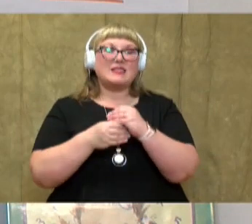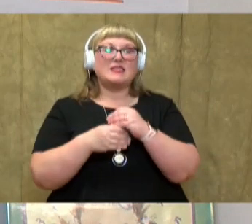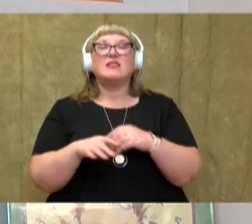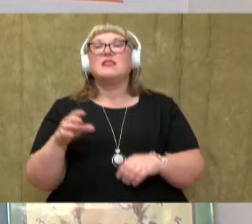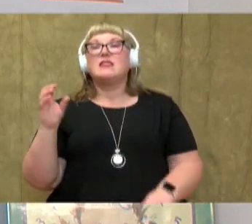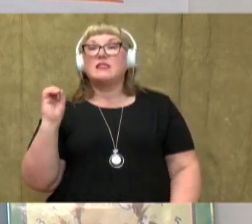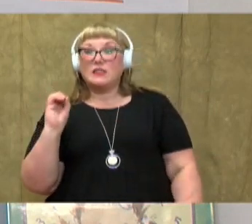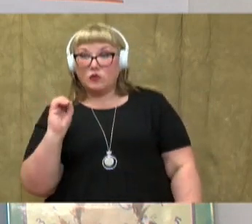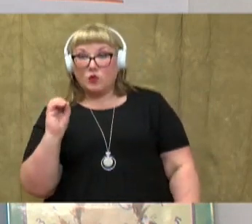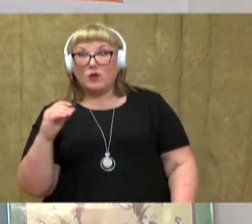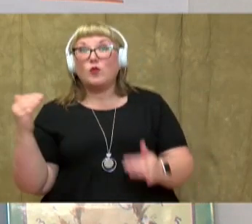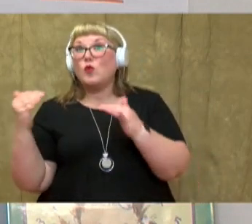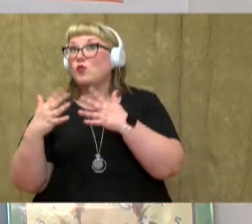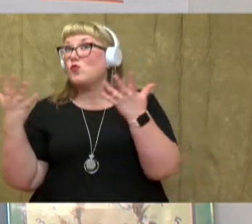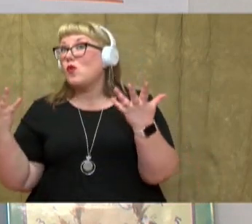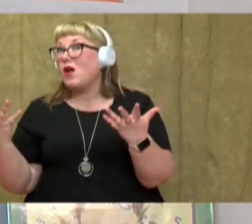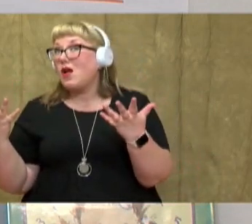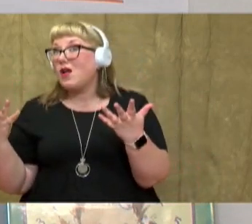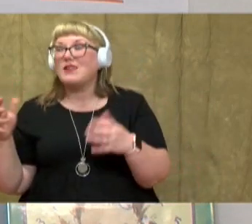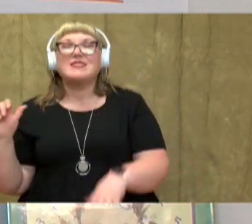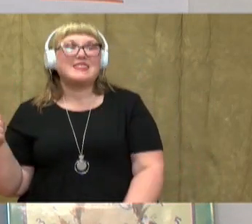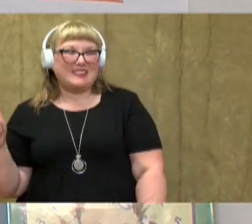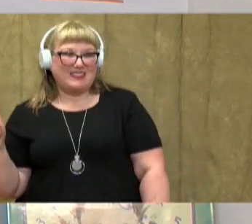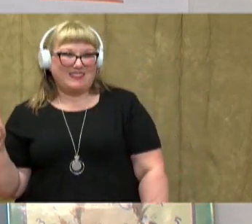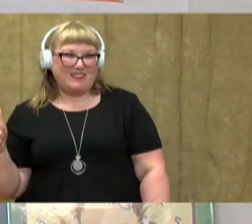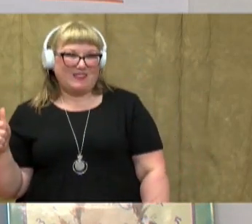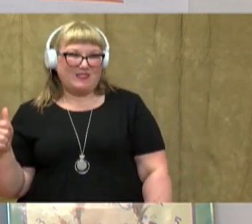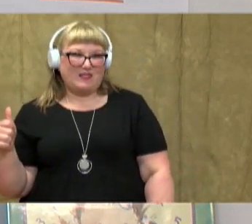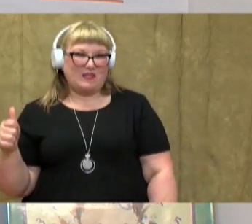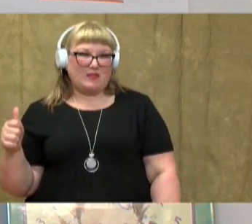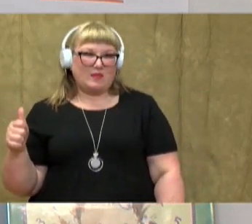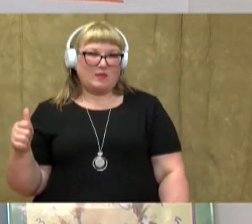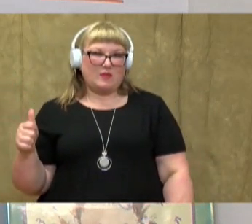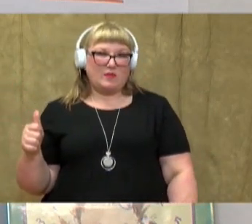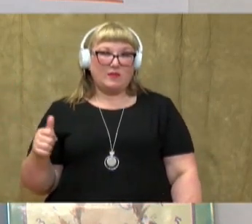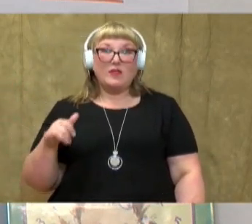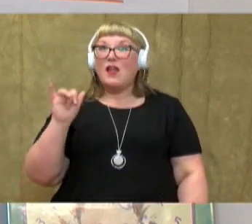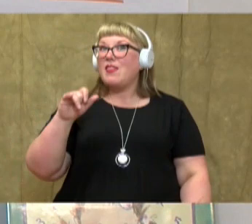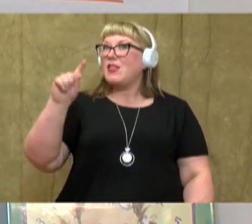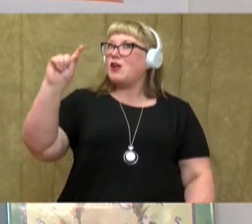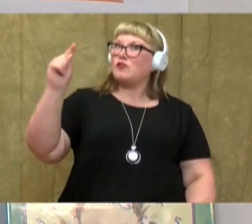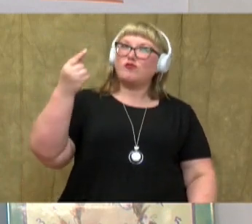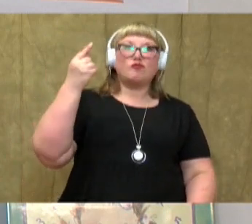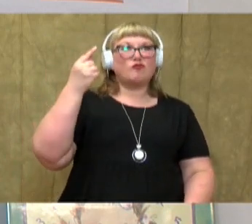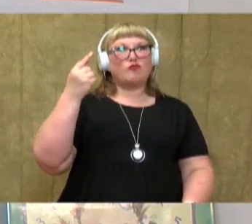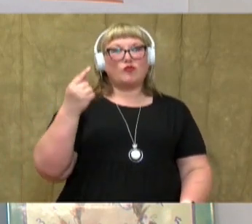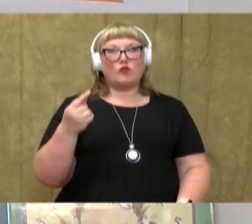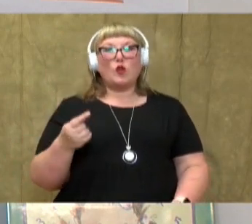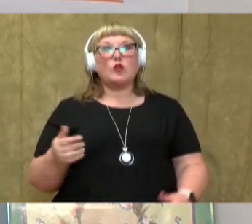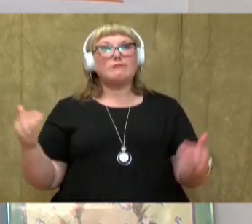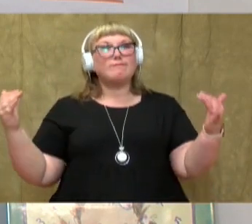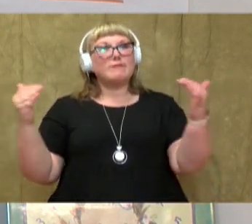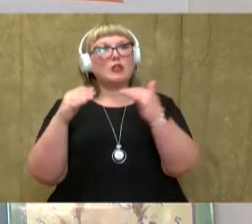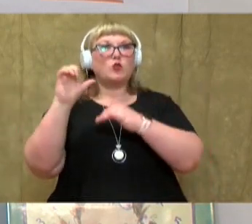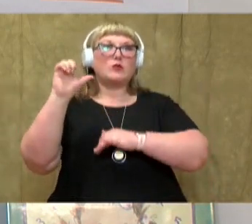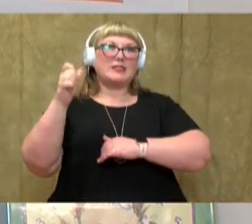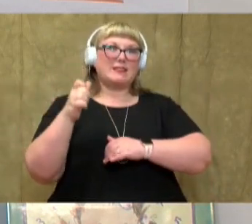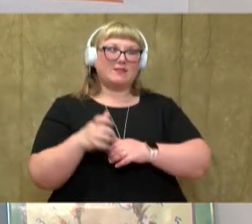0 equals 10. So that's our first way to make